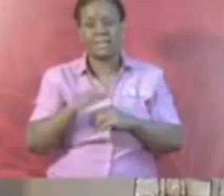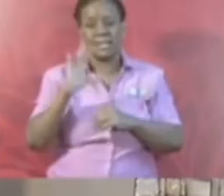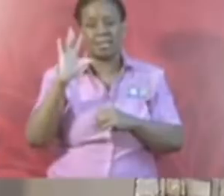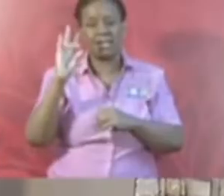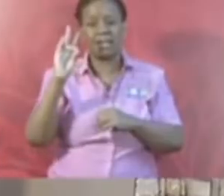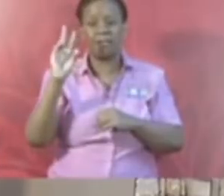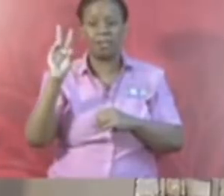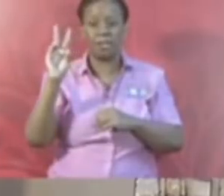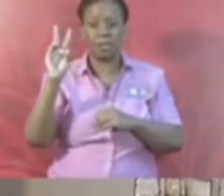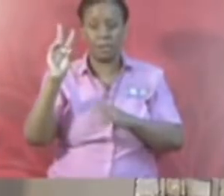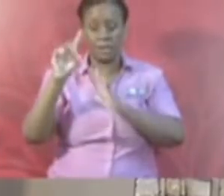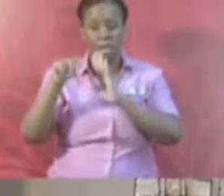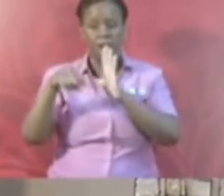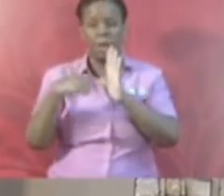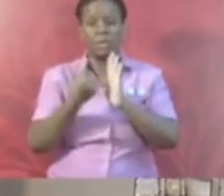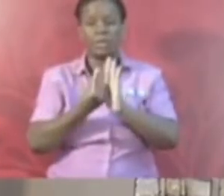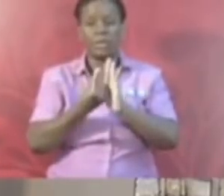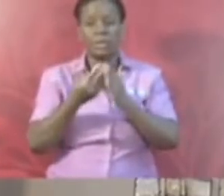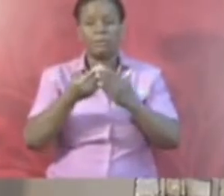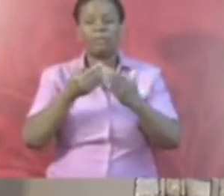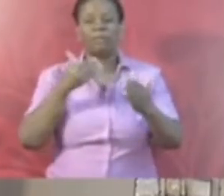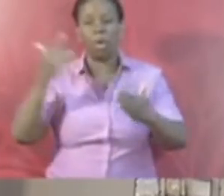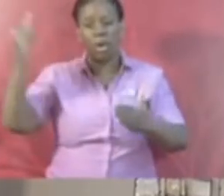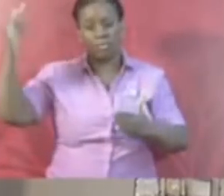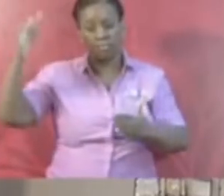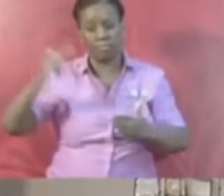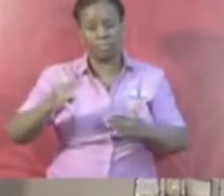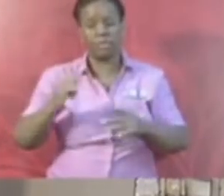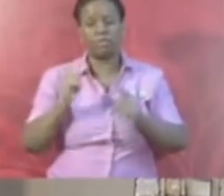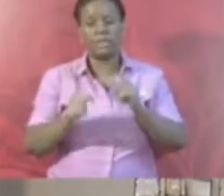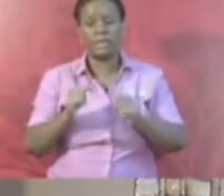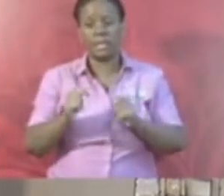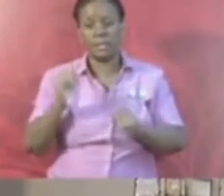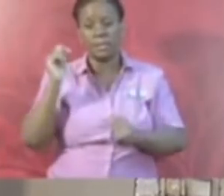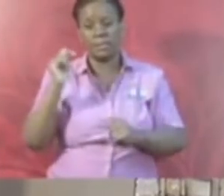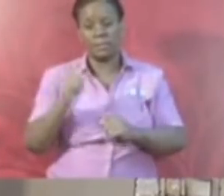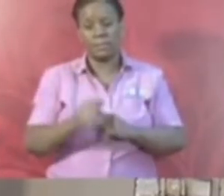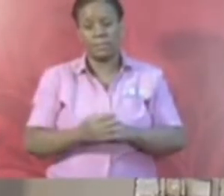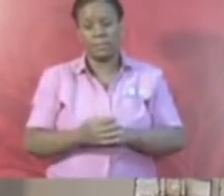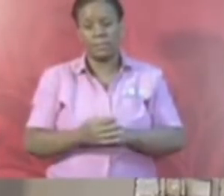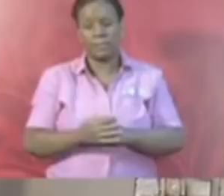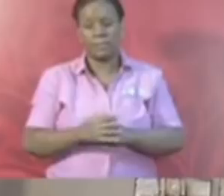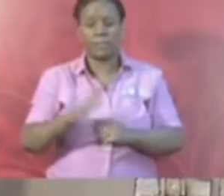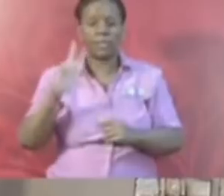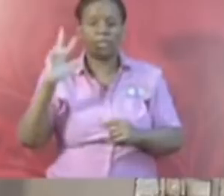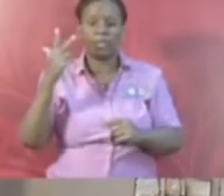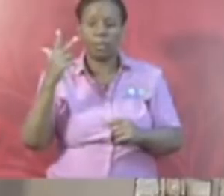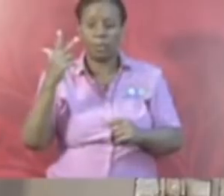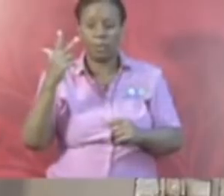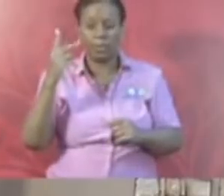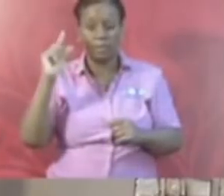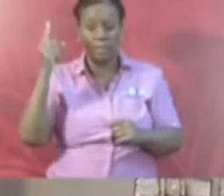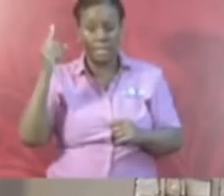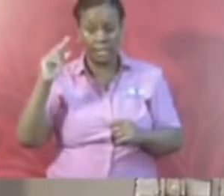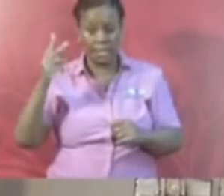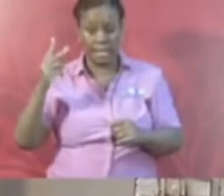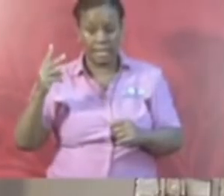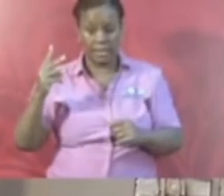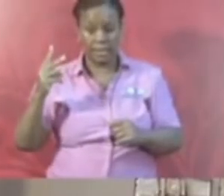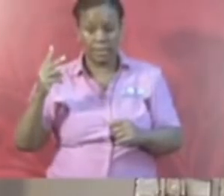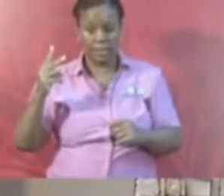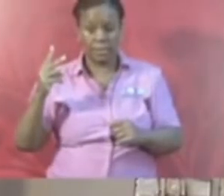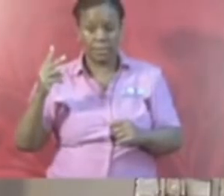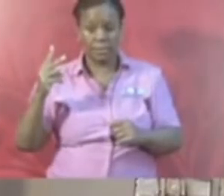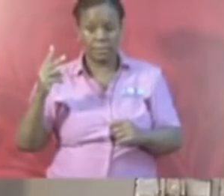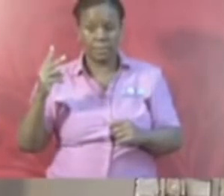before entering Trinidad and Tobago. And 3, once 1 and 2 are fulfilled above, the